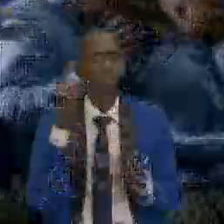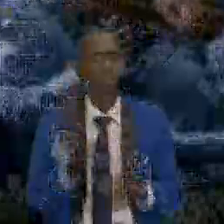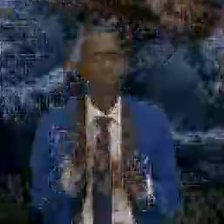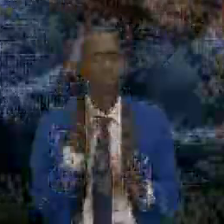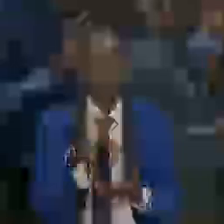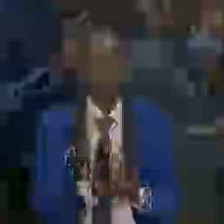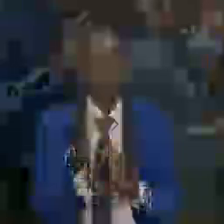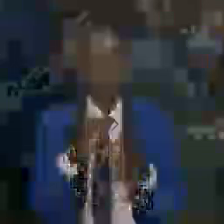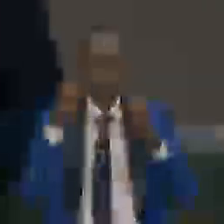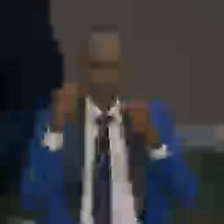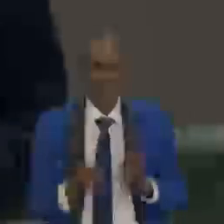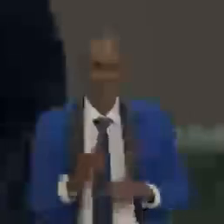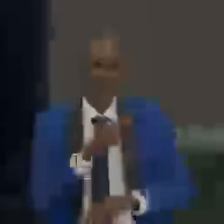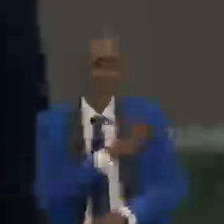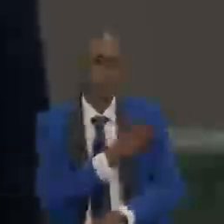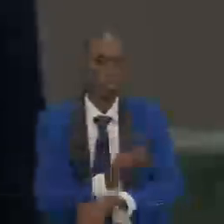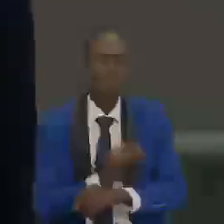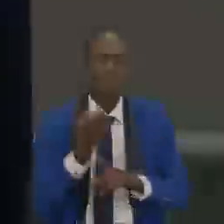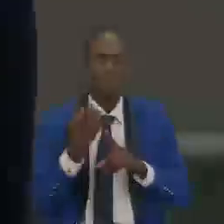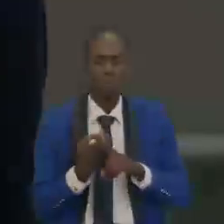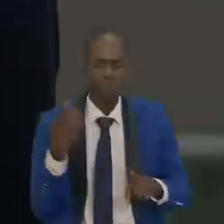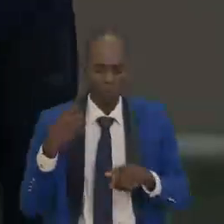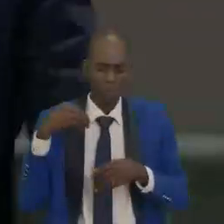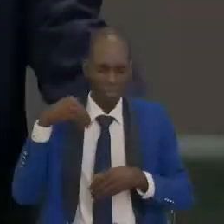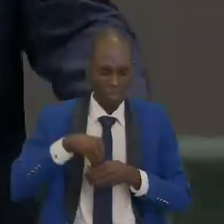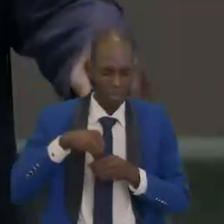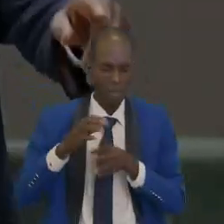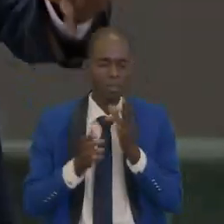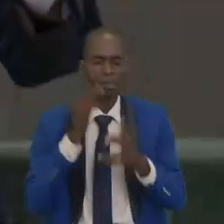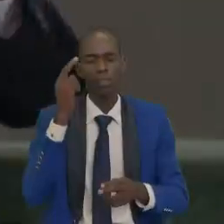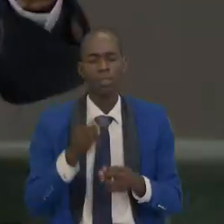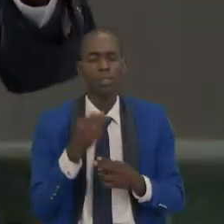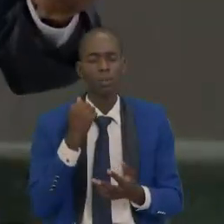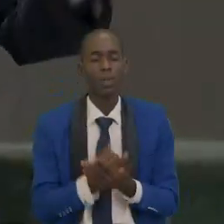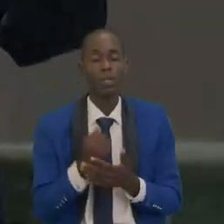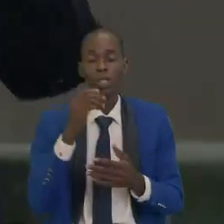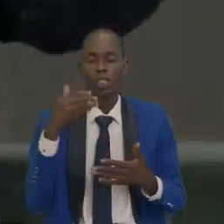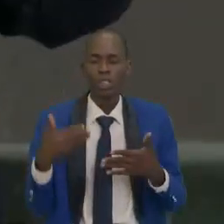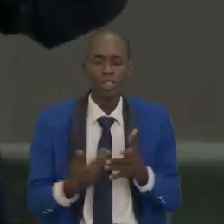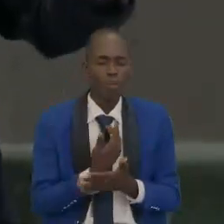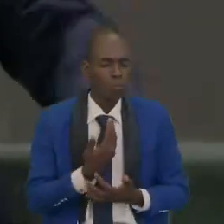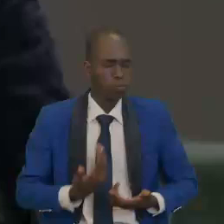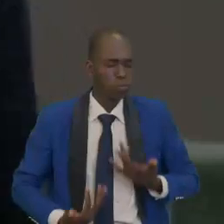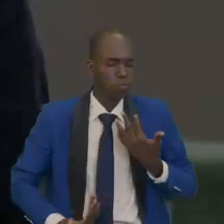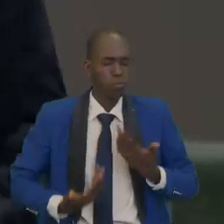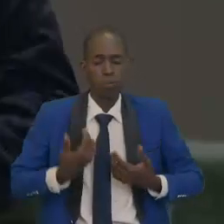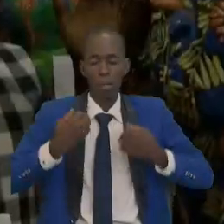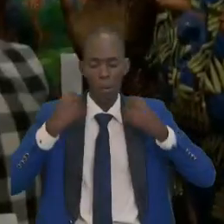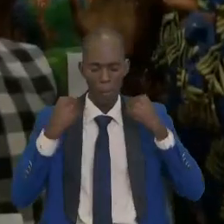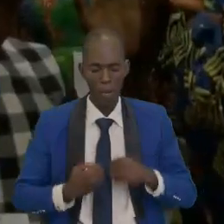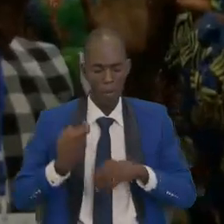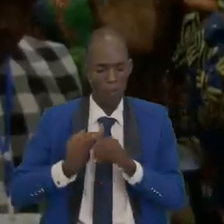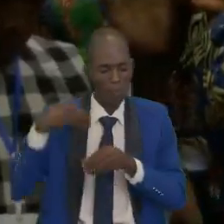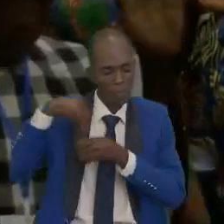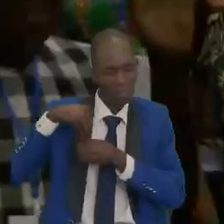new energy from inside new Firepower from inside